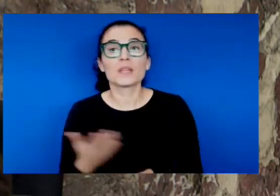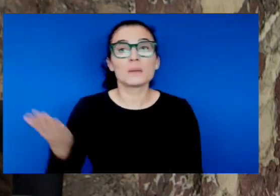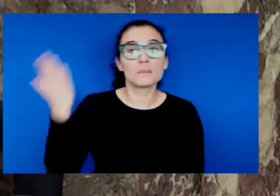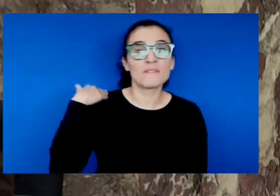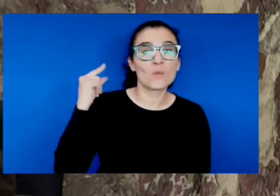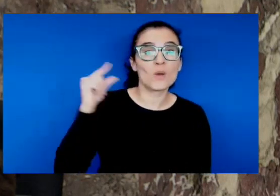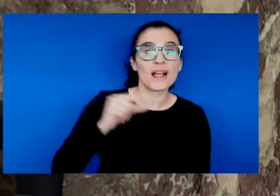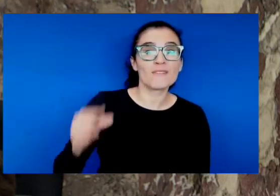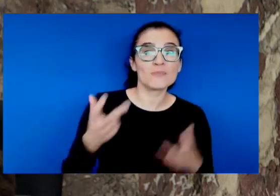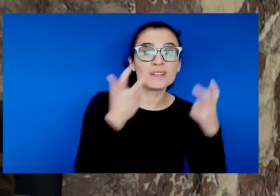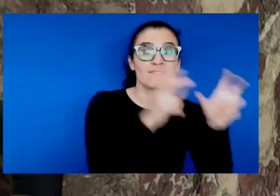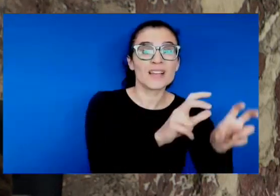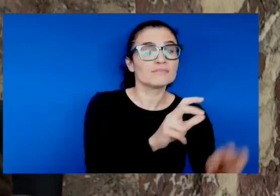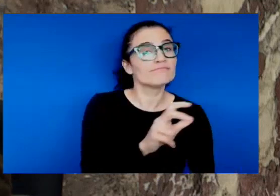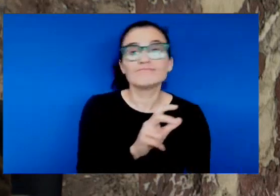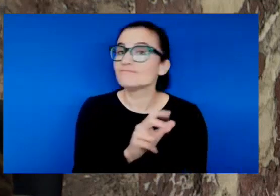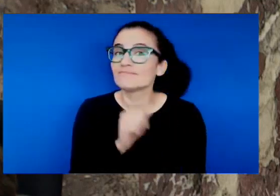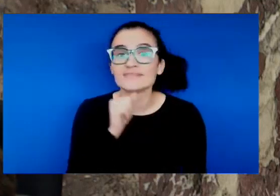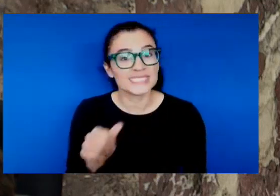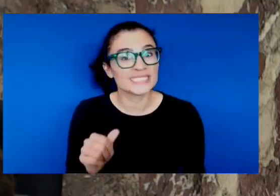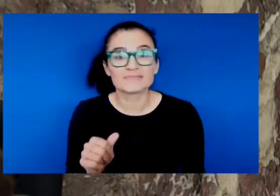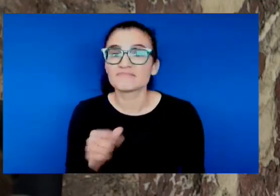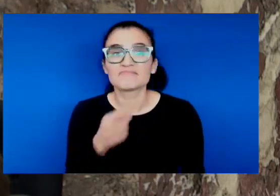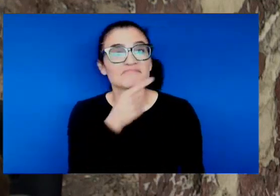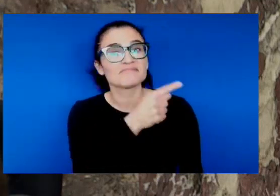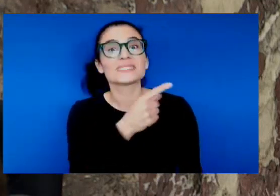support... Members.